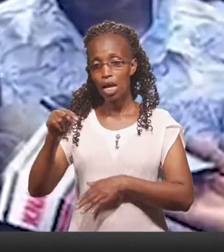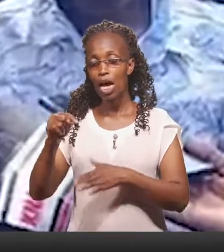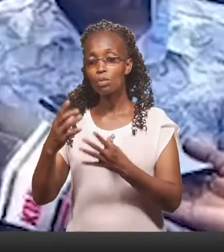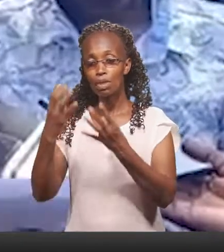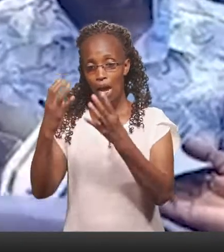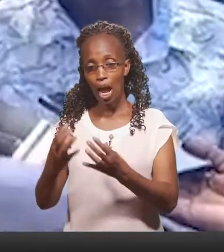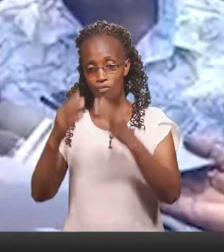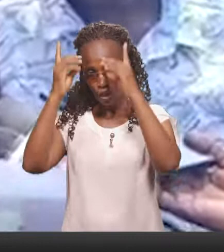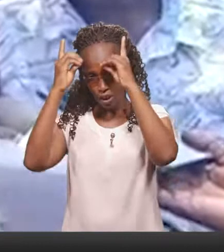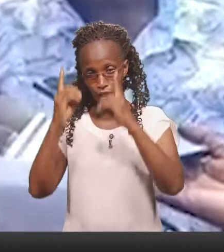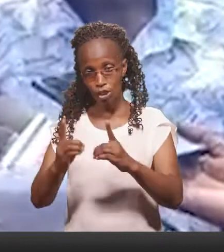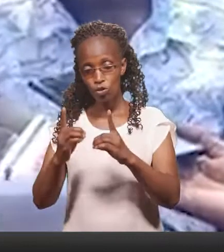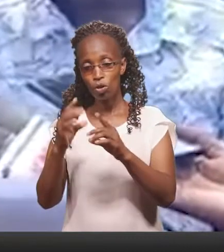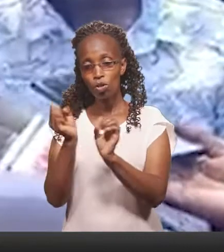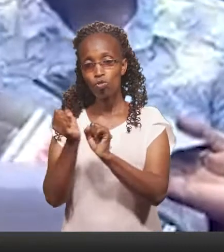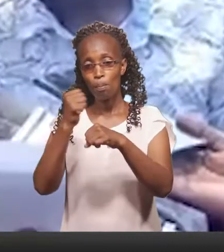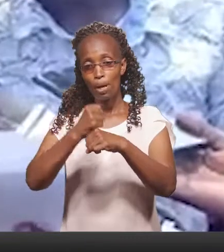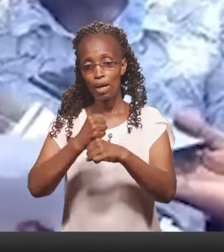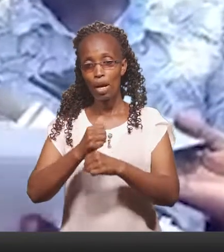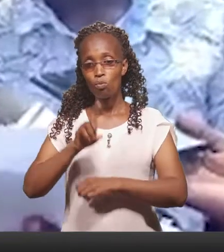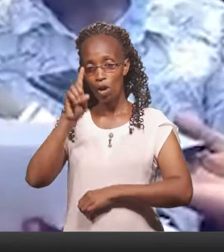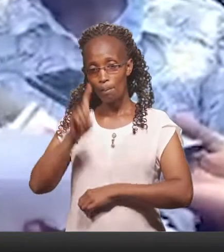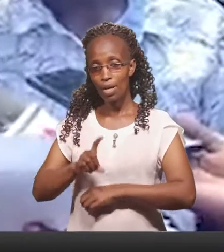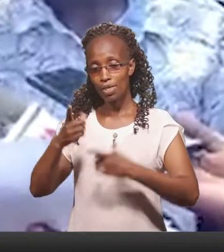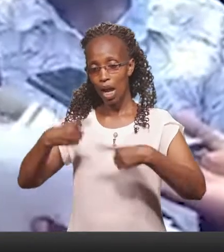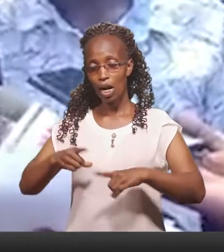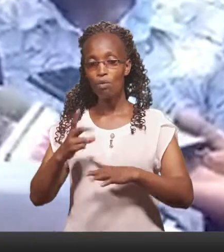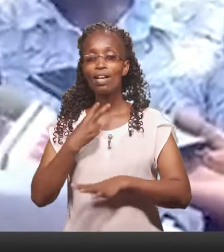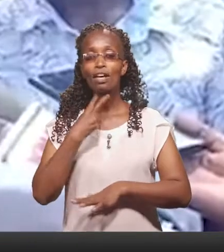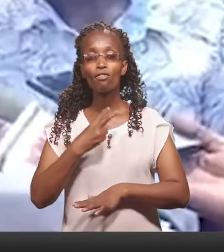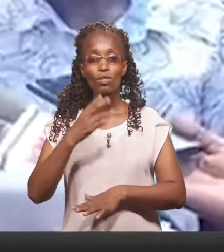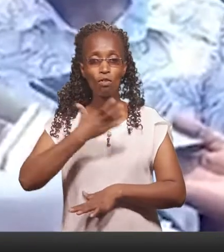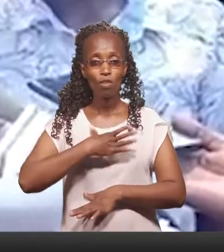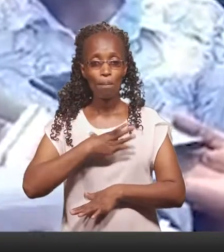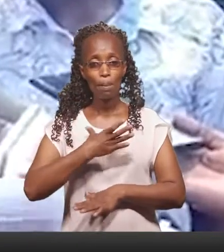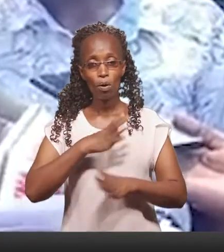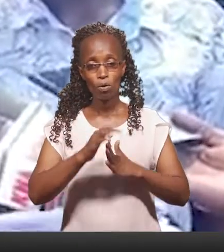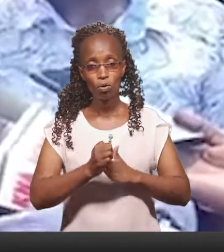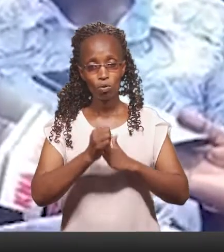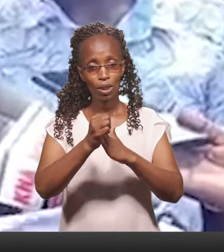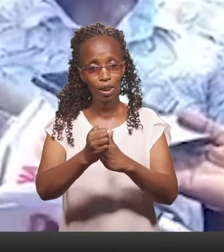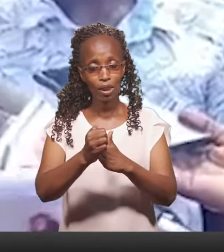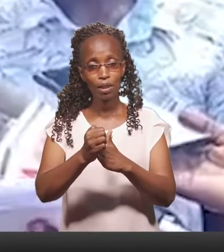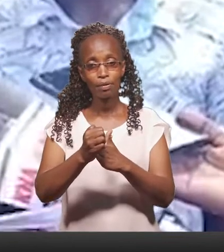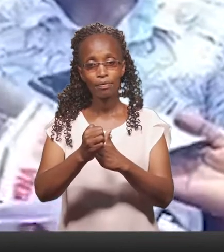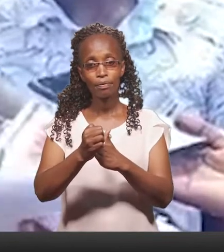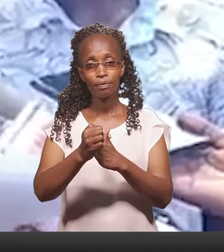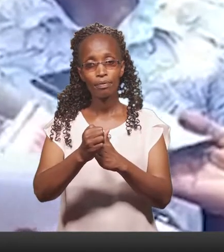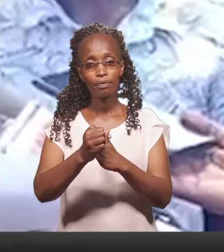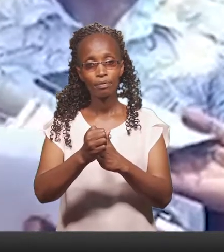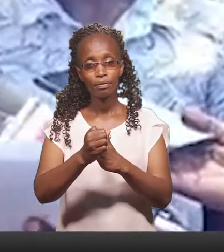imagine, this has been such a heavy decision to make, as we must always allow the voice of people we seek to